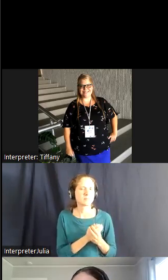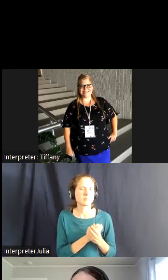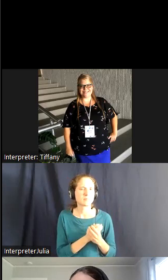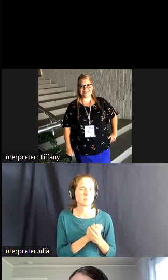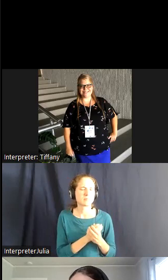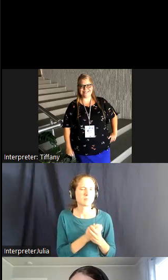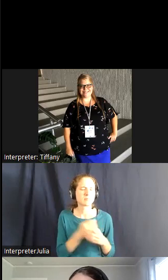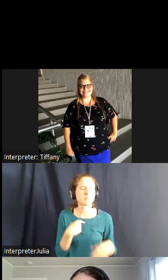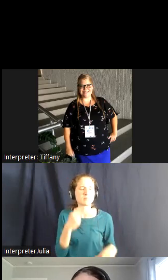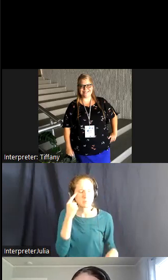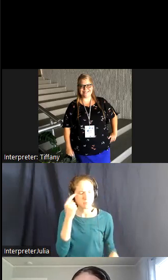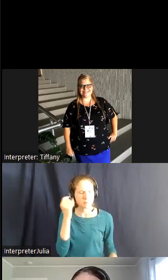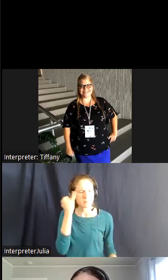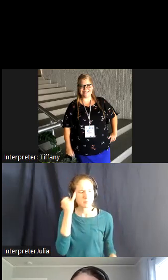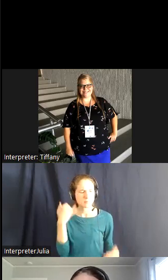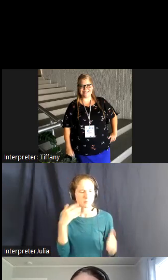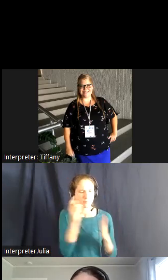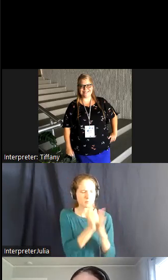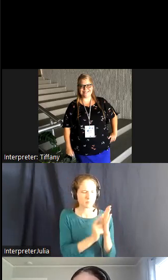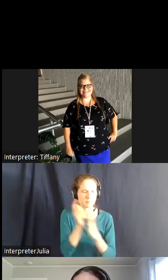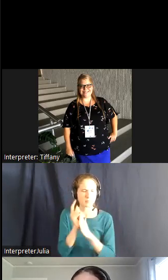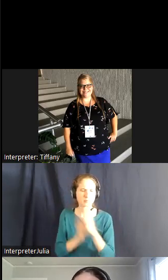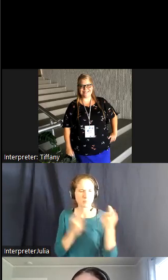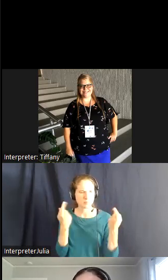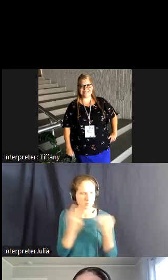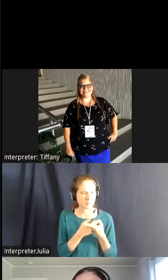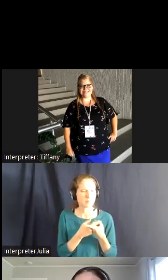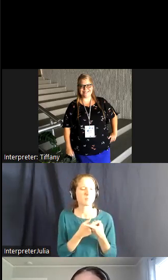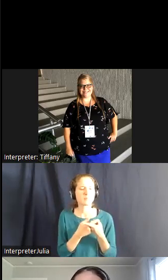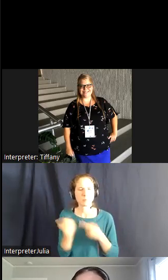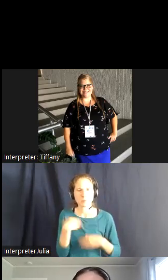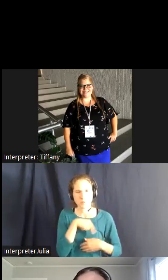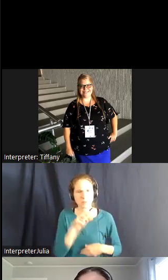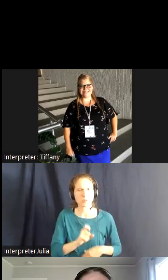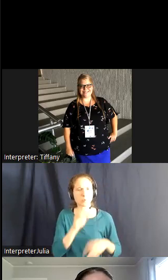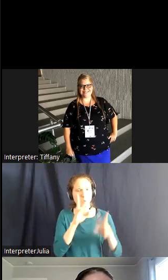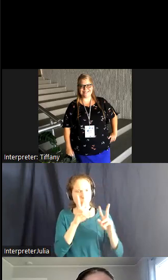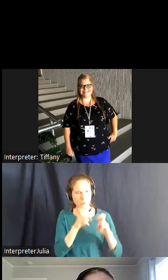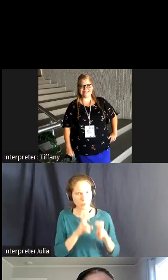where there's conflicting law, that would be certainly something that we would need to look into.